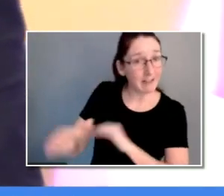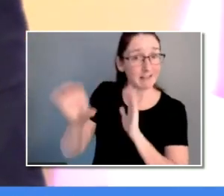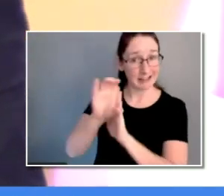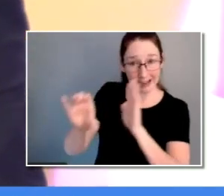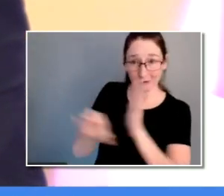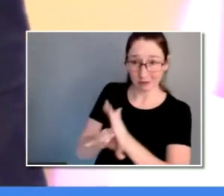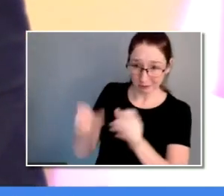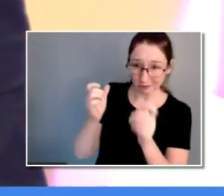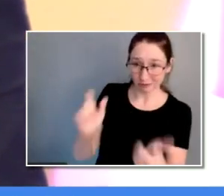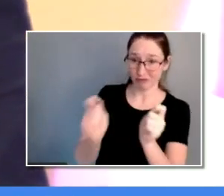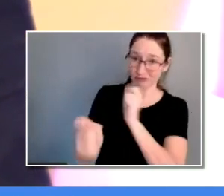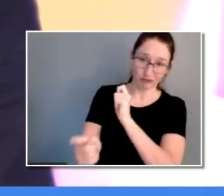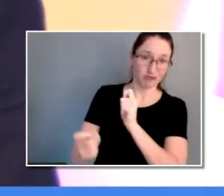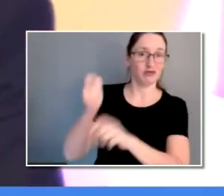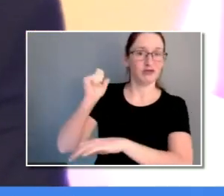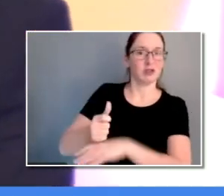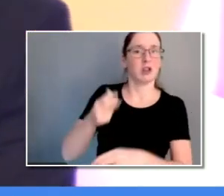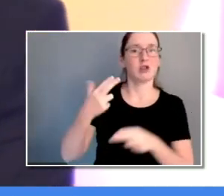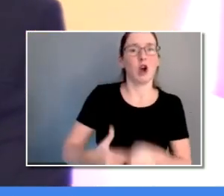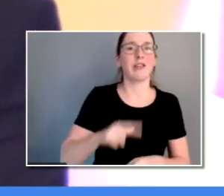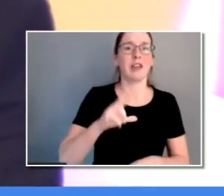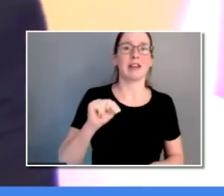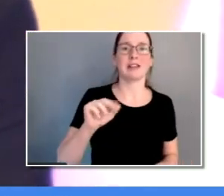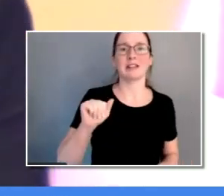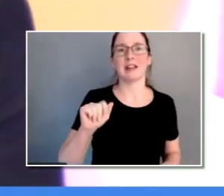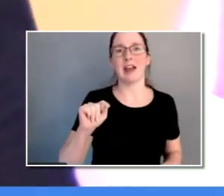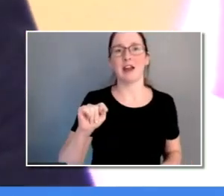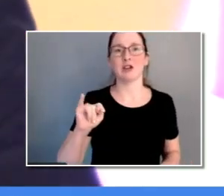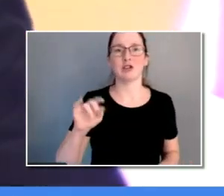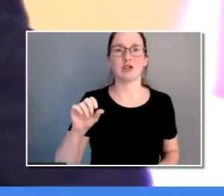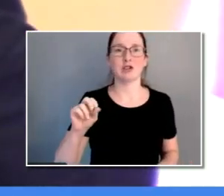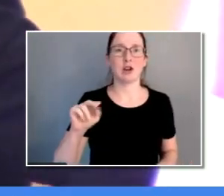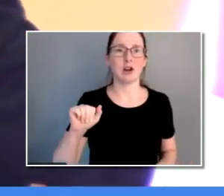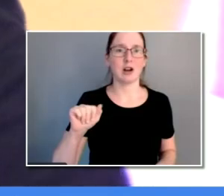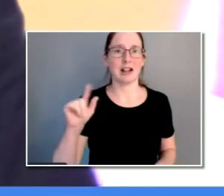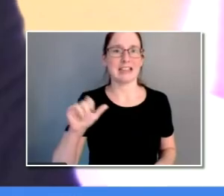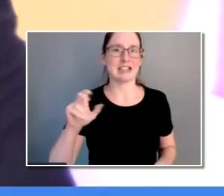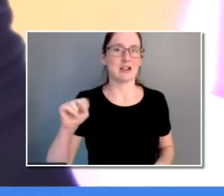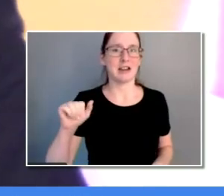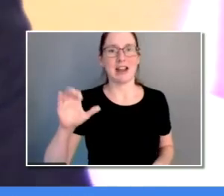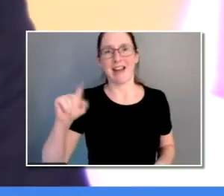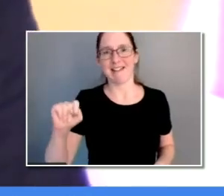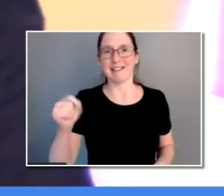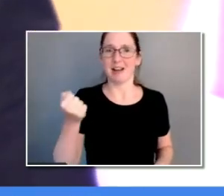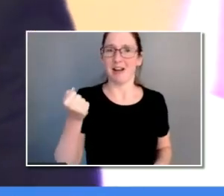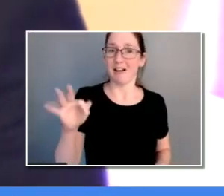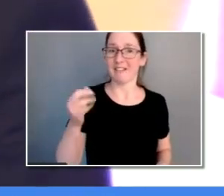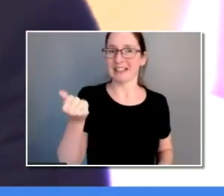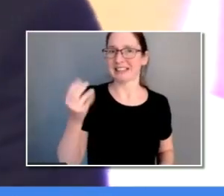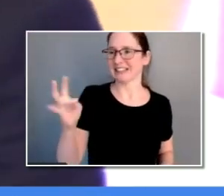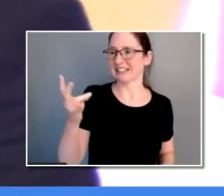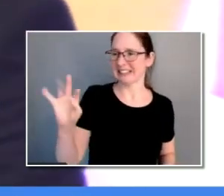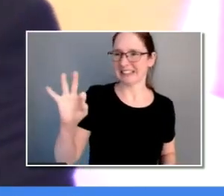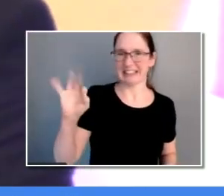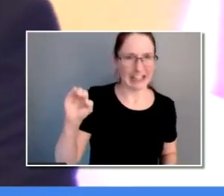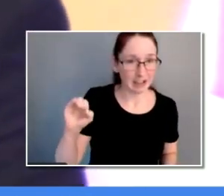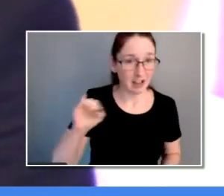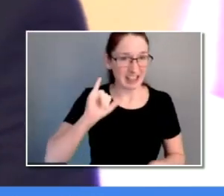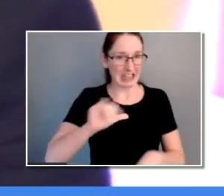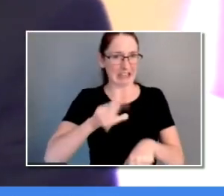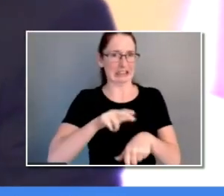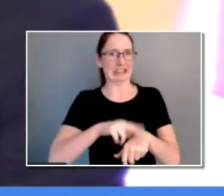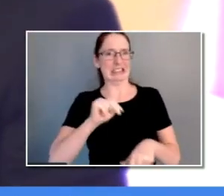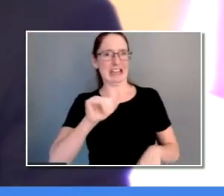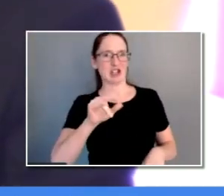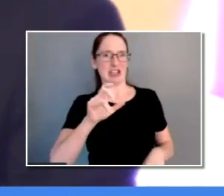was ratified was a thing called the Naturalization Act of 1790. And what did the Naturalization Act